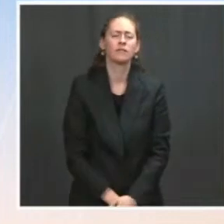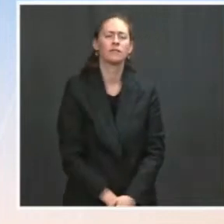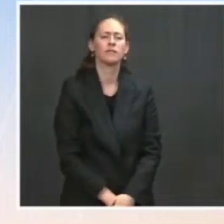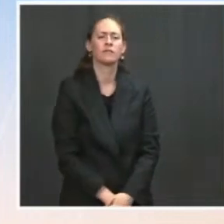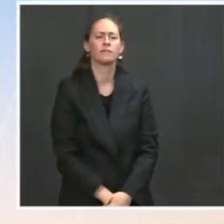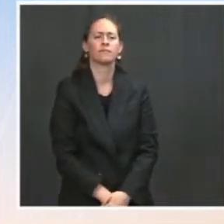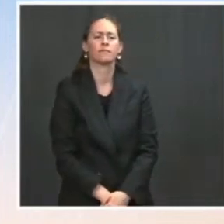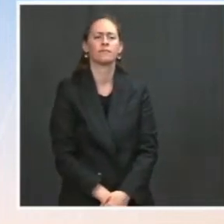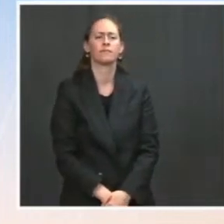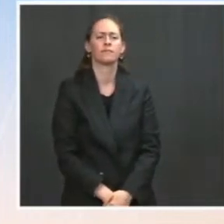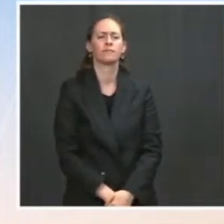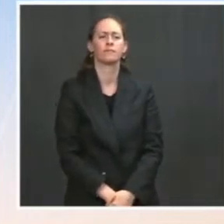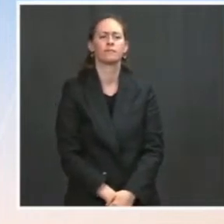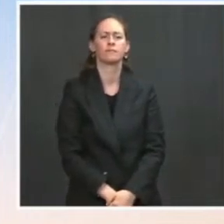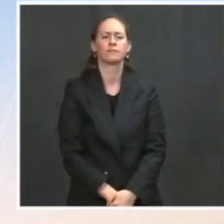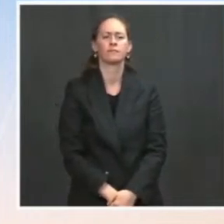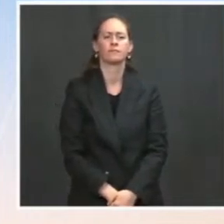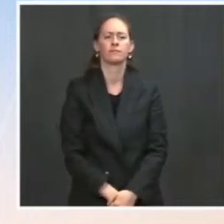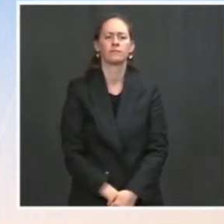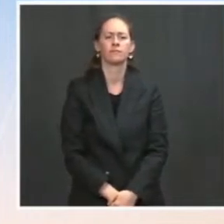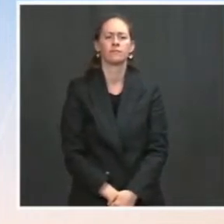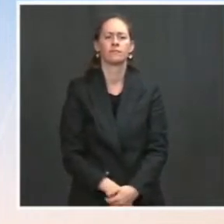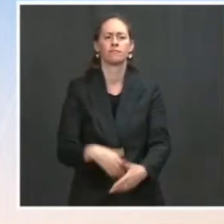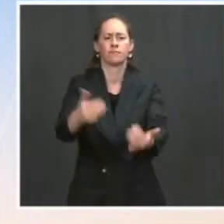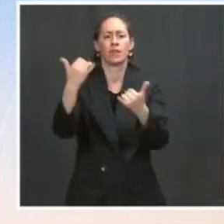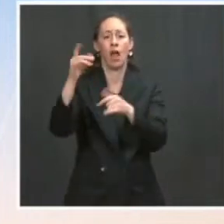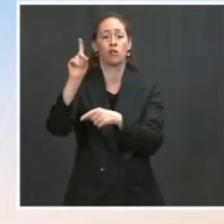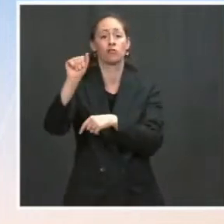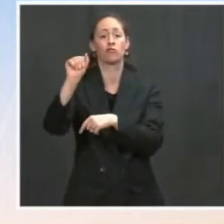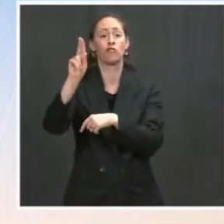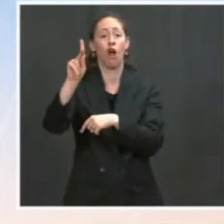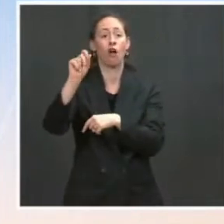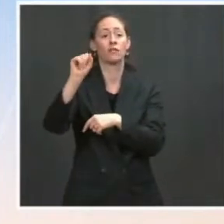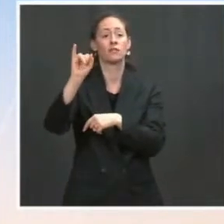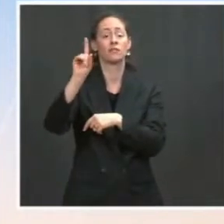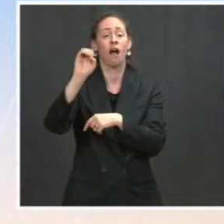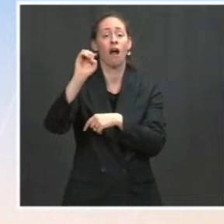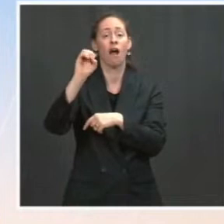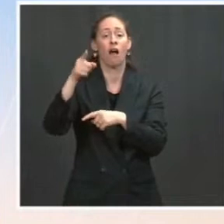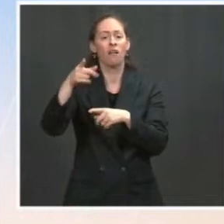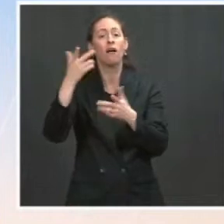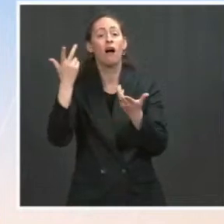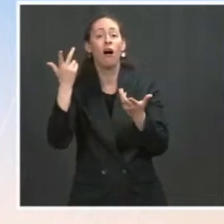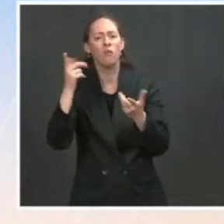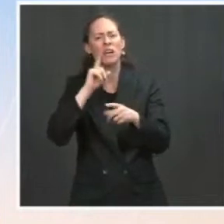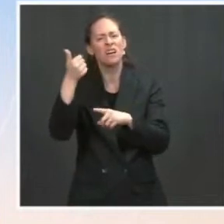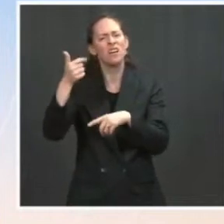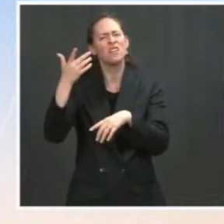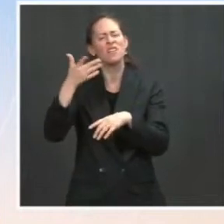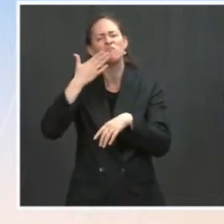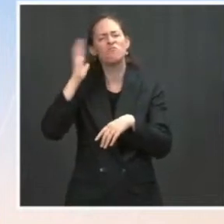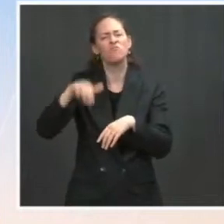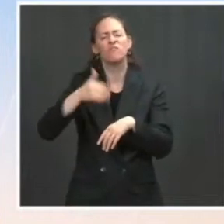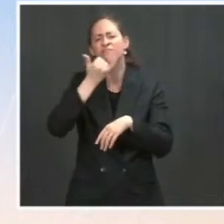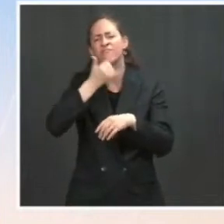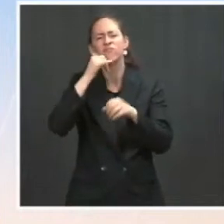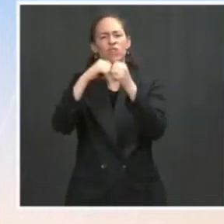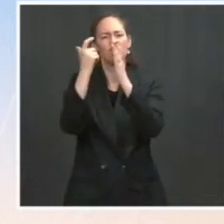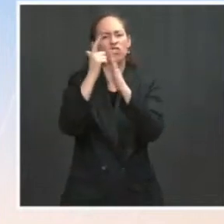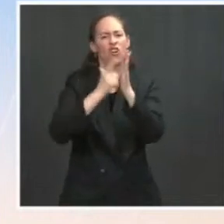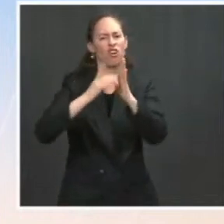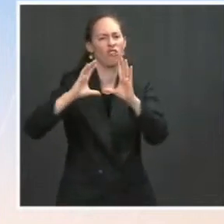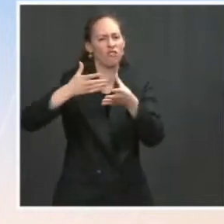is a criminal actor, but that's certainly something that our intelligence community is looking into. Josh? Yeah, can I ask a little bit more about